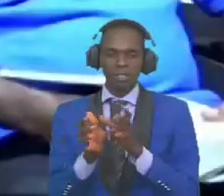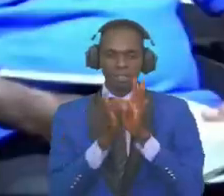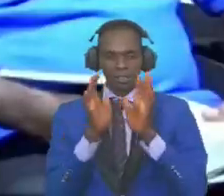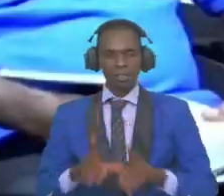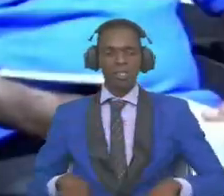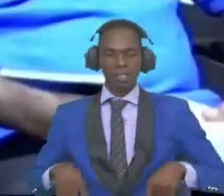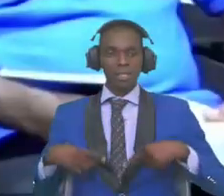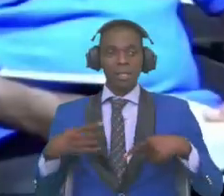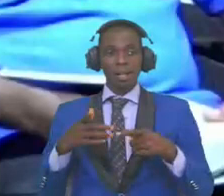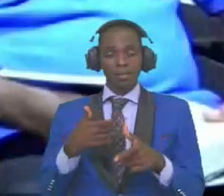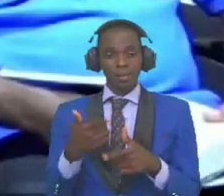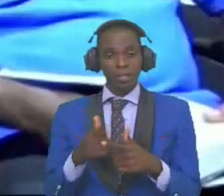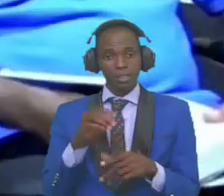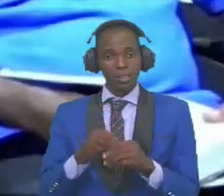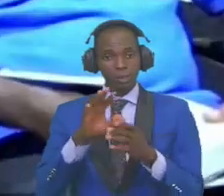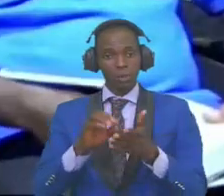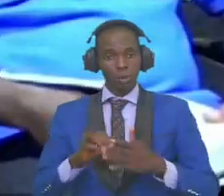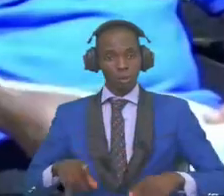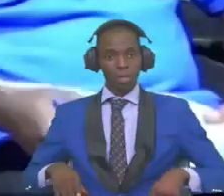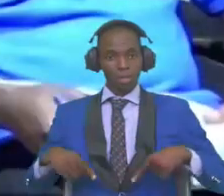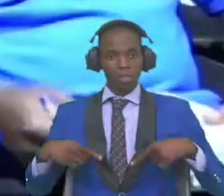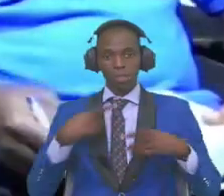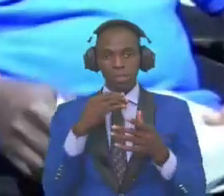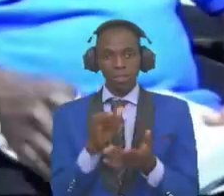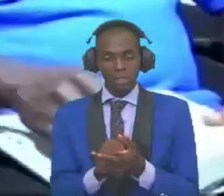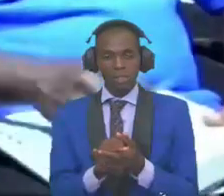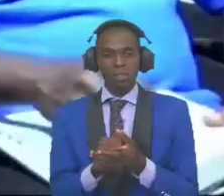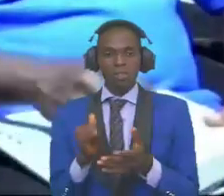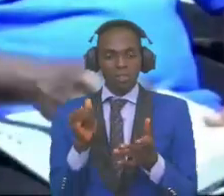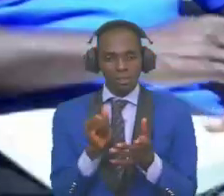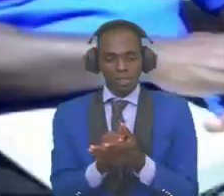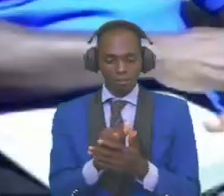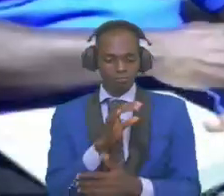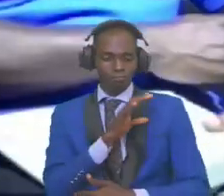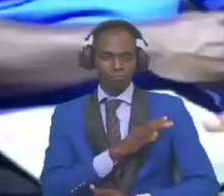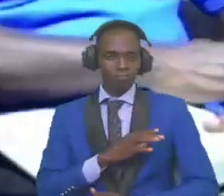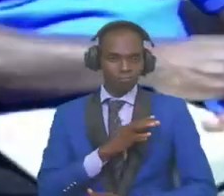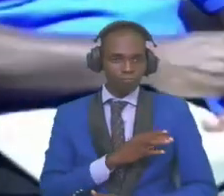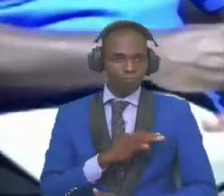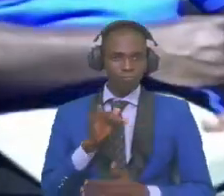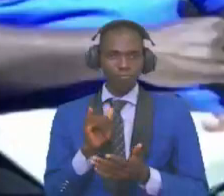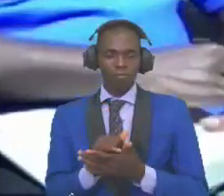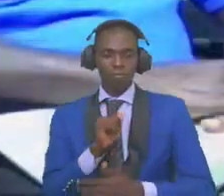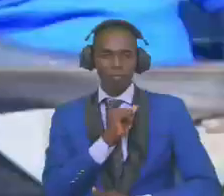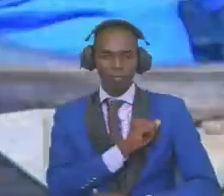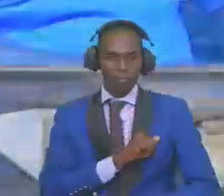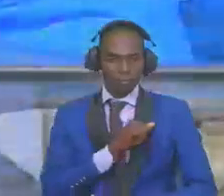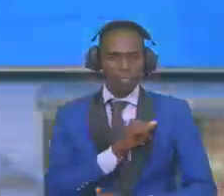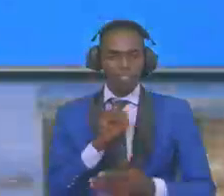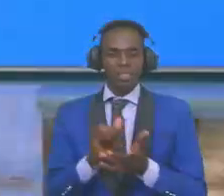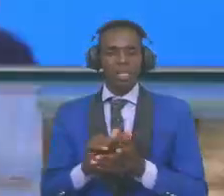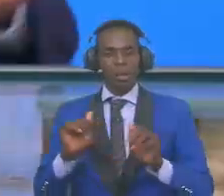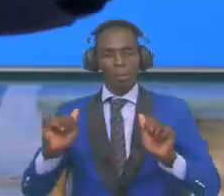and then in your life you say, that virtue, that character trait, that